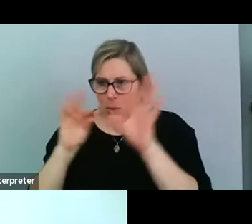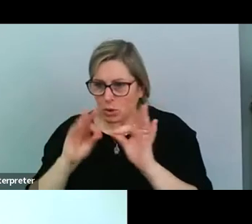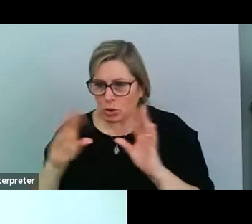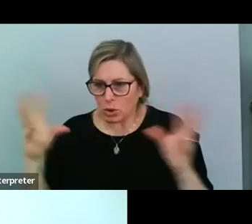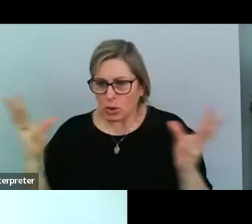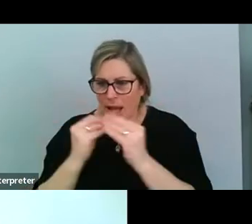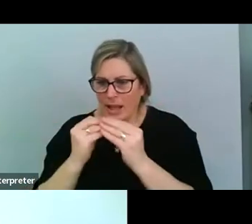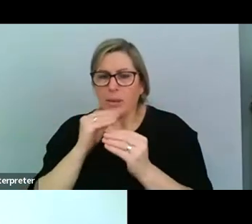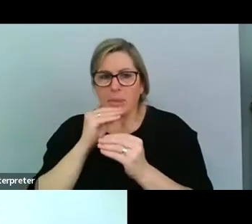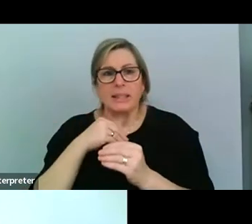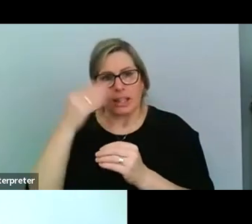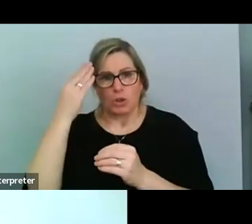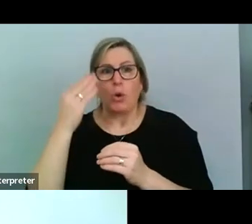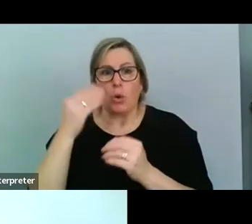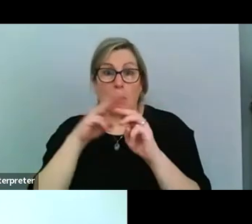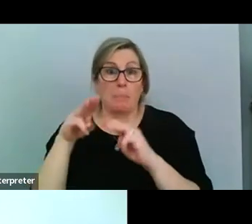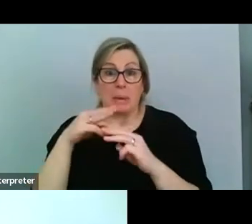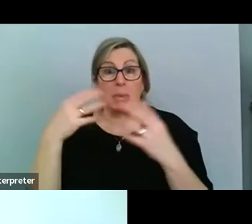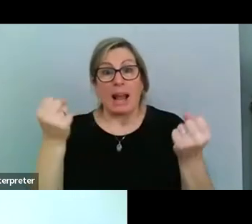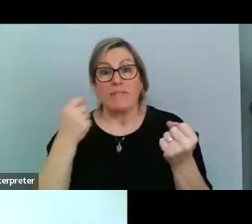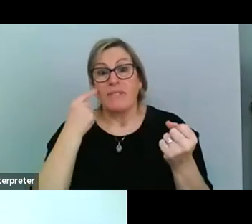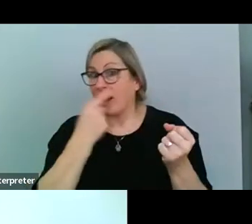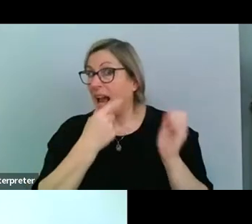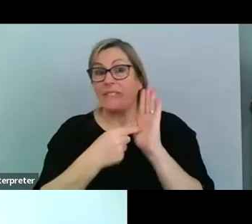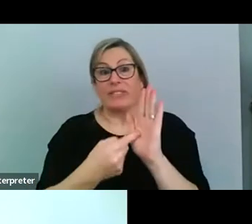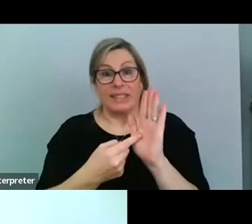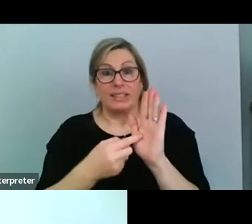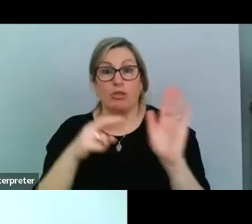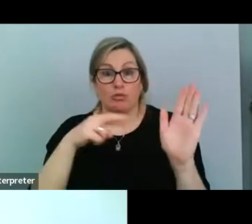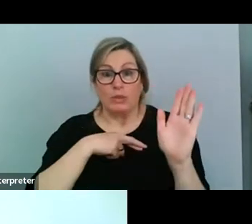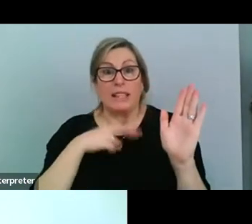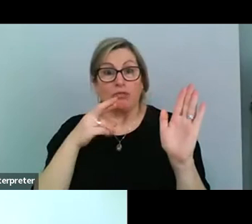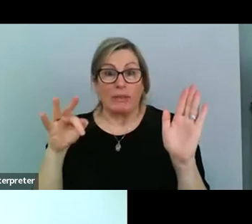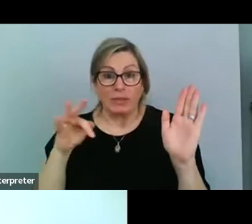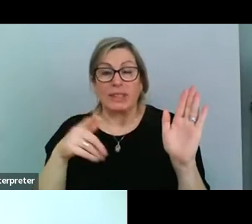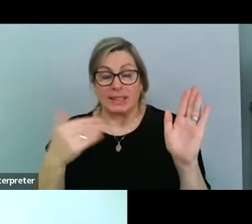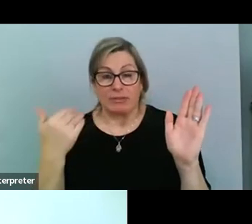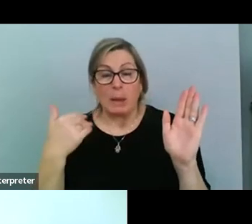that they know that this is evidence-based, and that they know that this is,